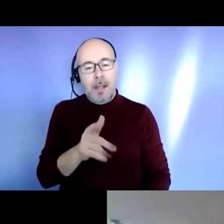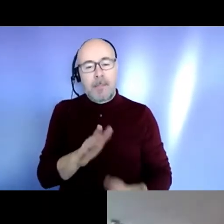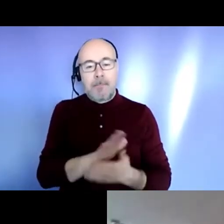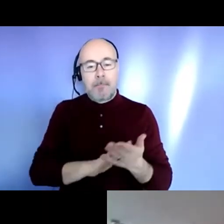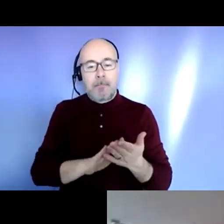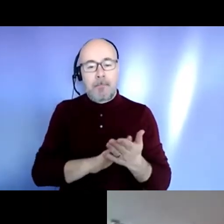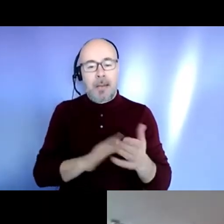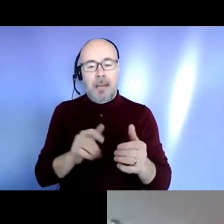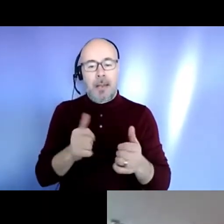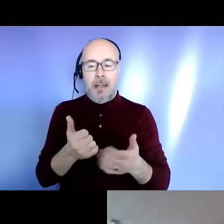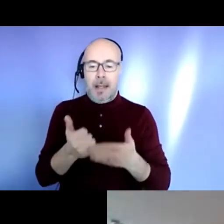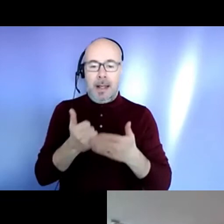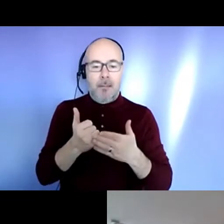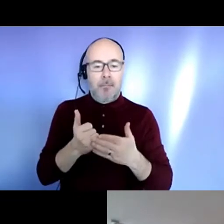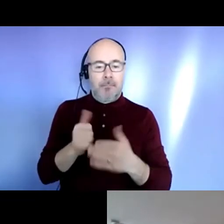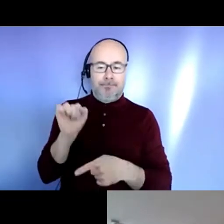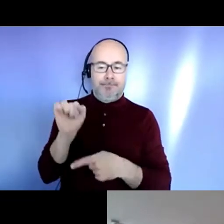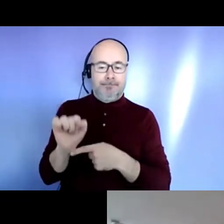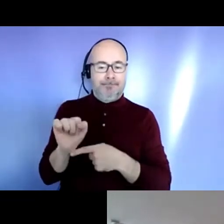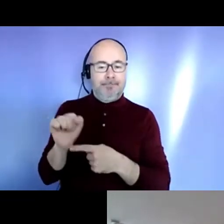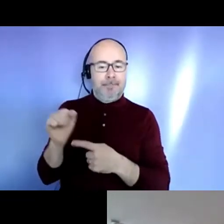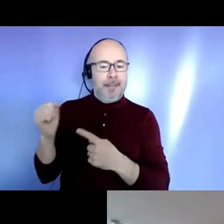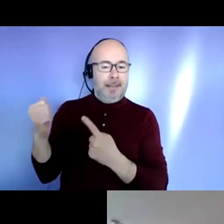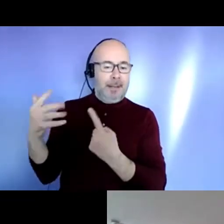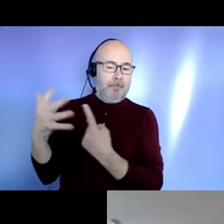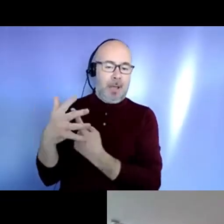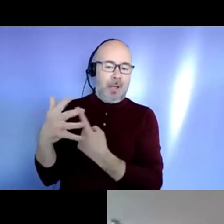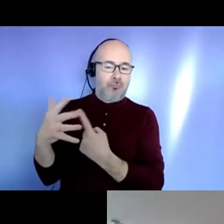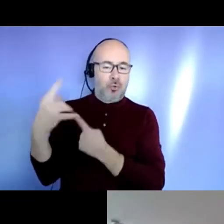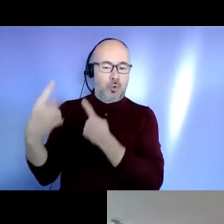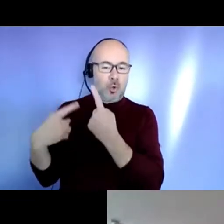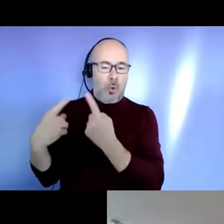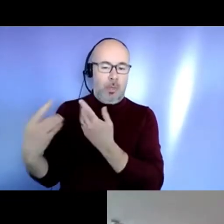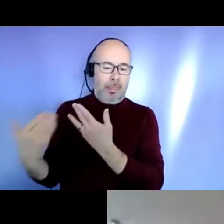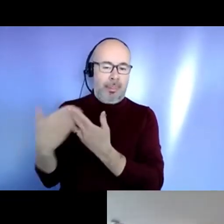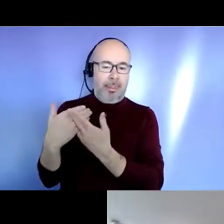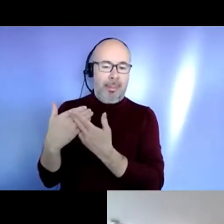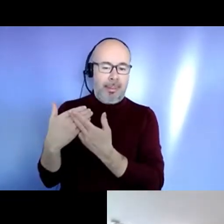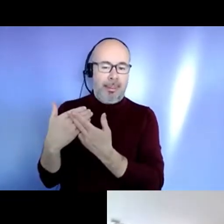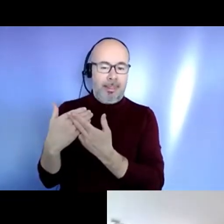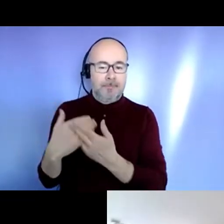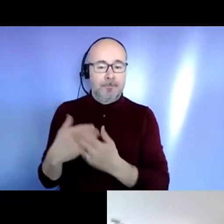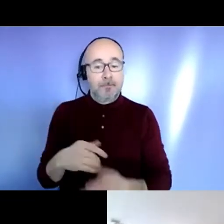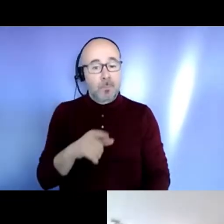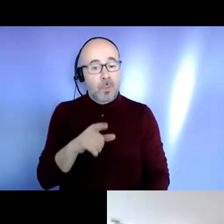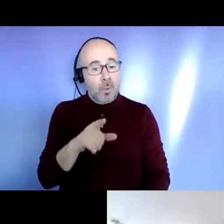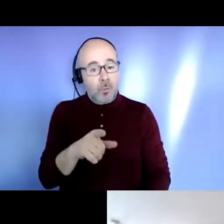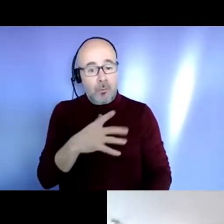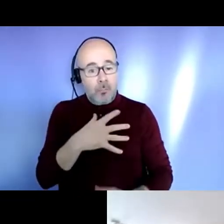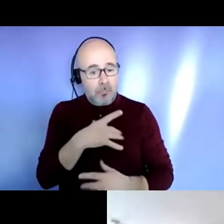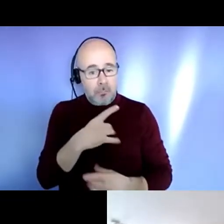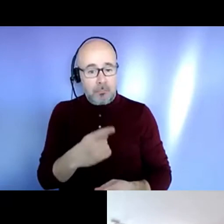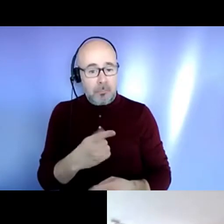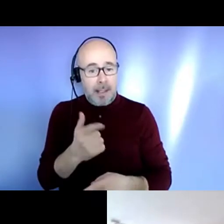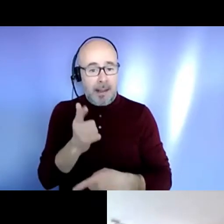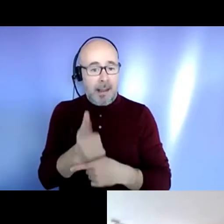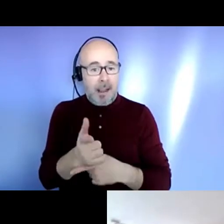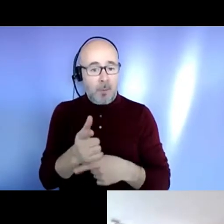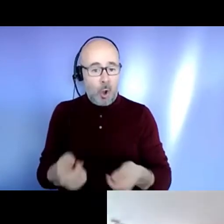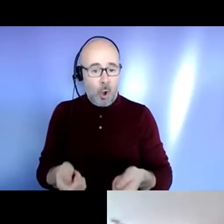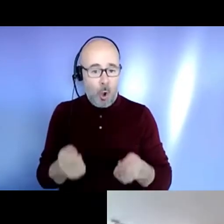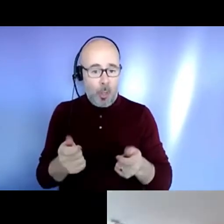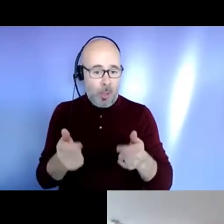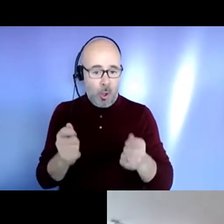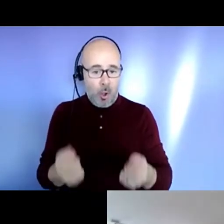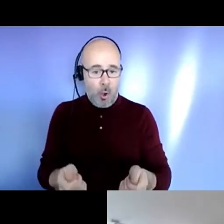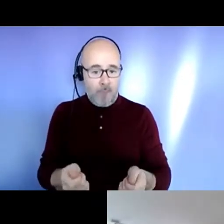on any background noise and any distractions. Now you can choose to have your camera on or off, but again, can I ask that if you're